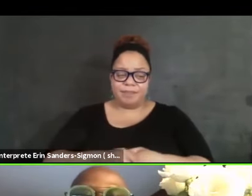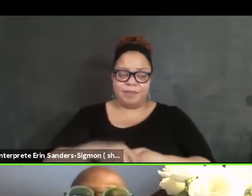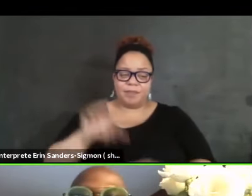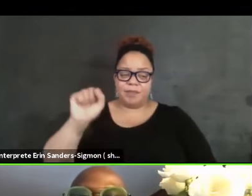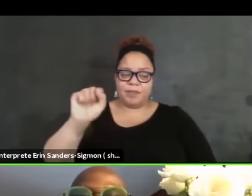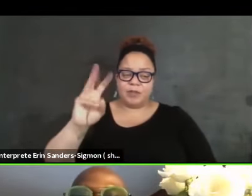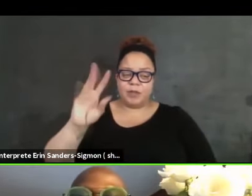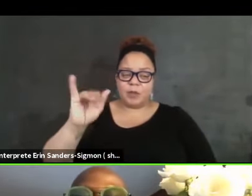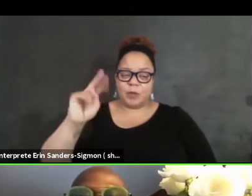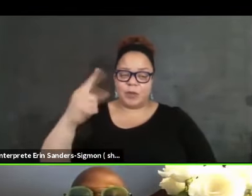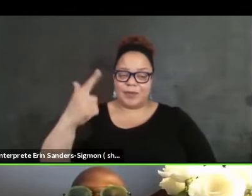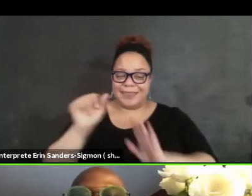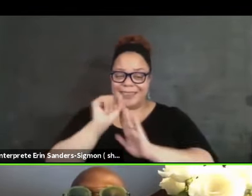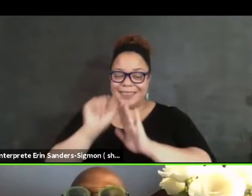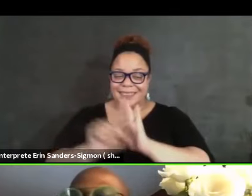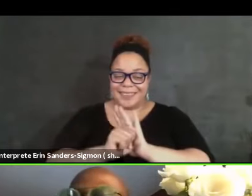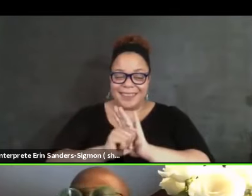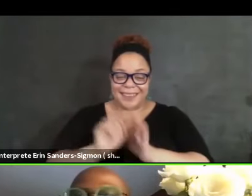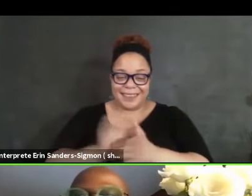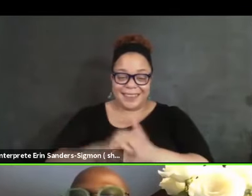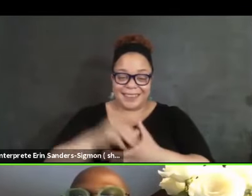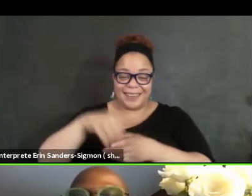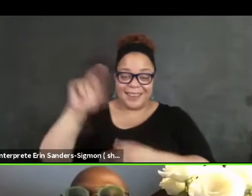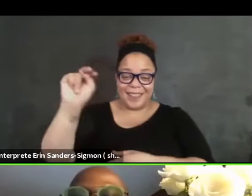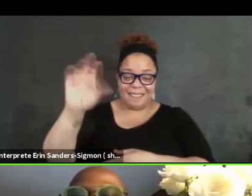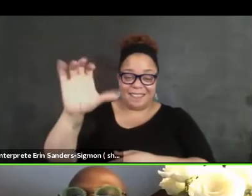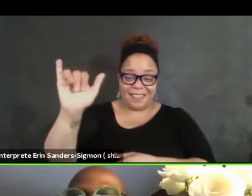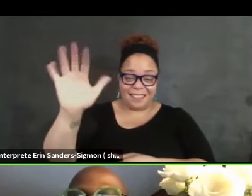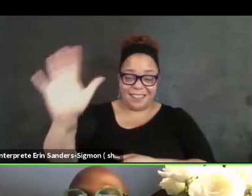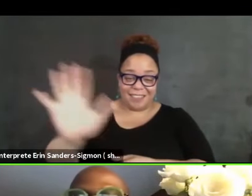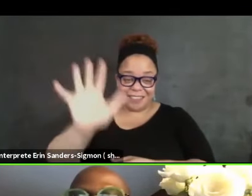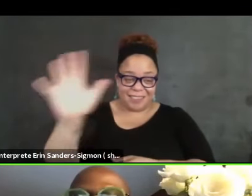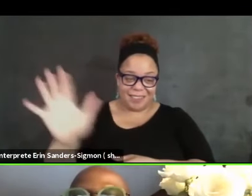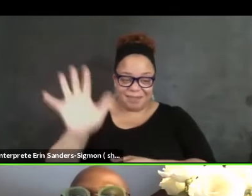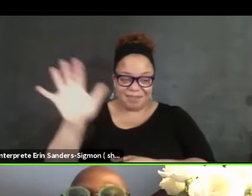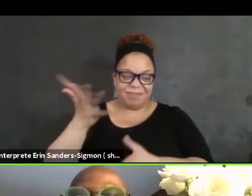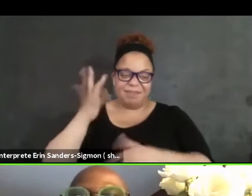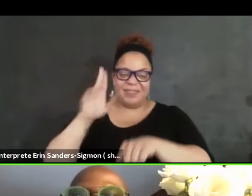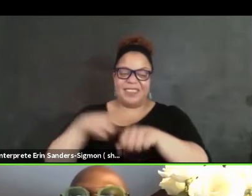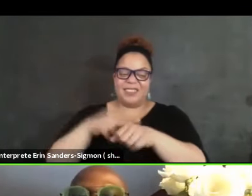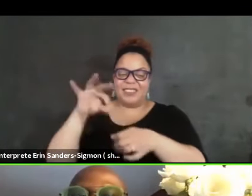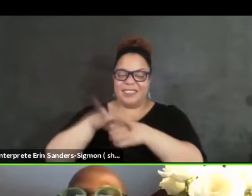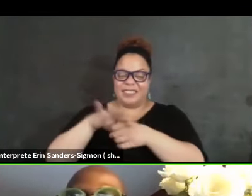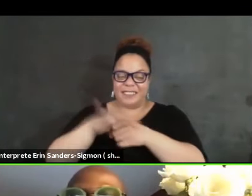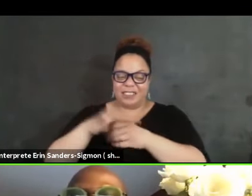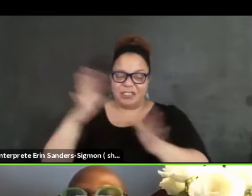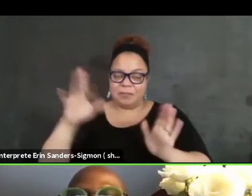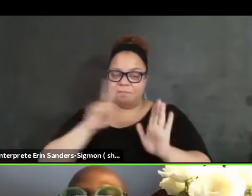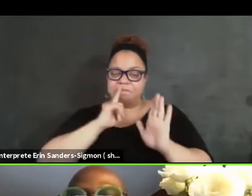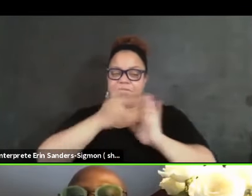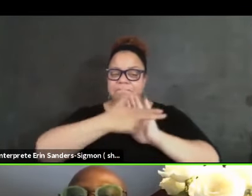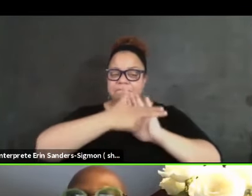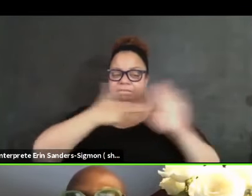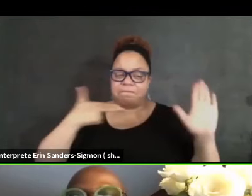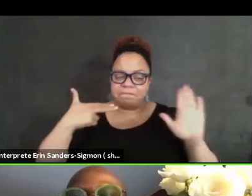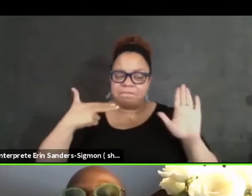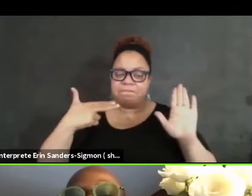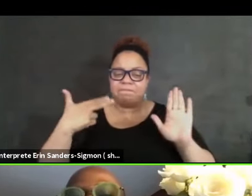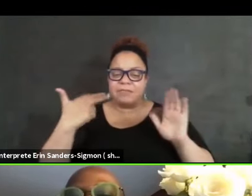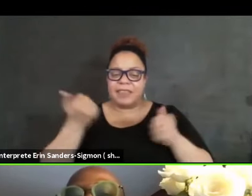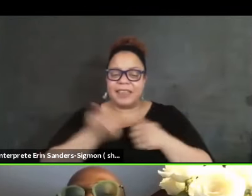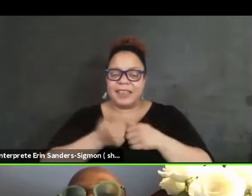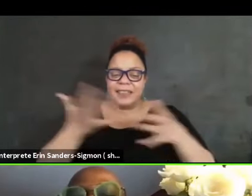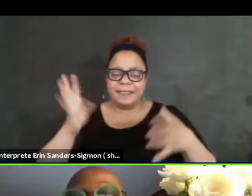slam is filled with poets who are not necessarily franchised into the electoral process, but are speaking